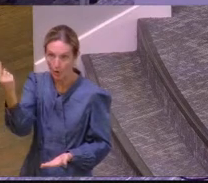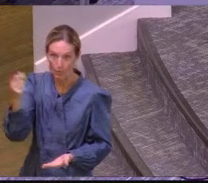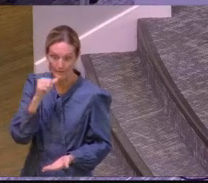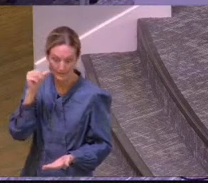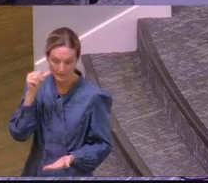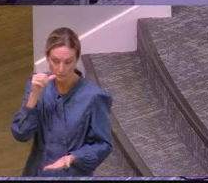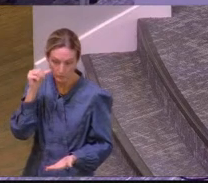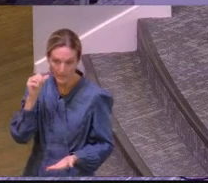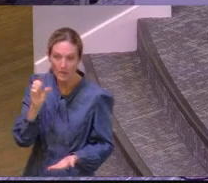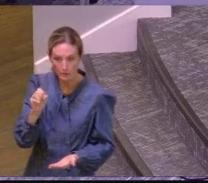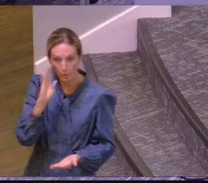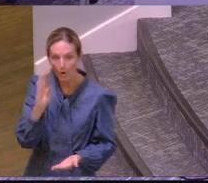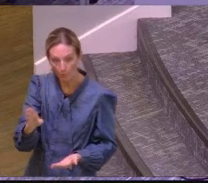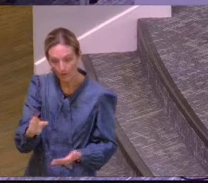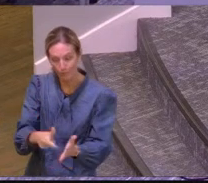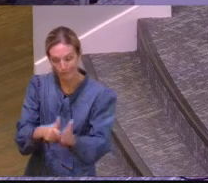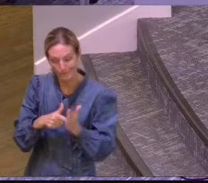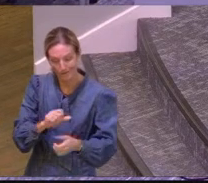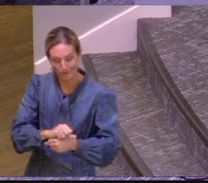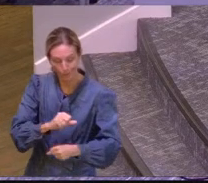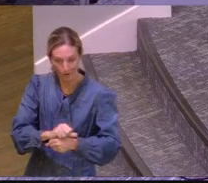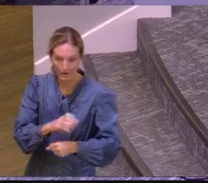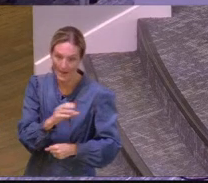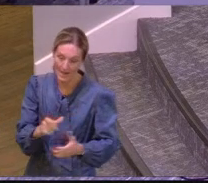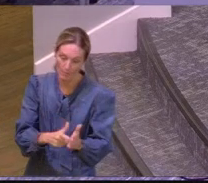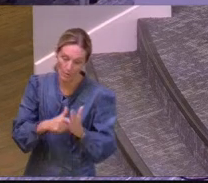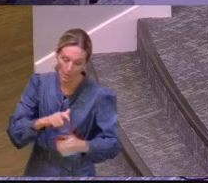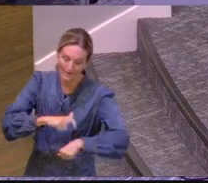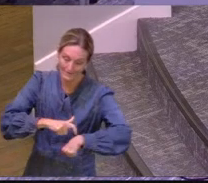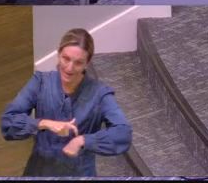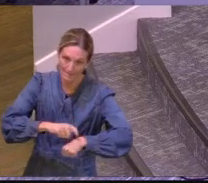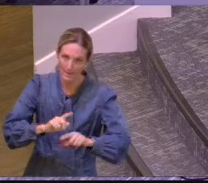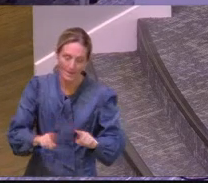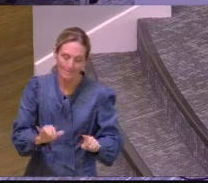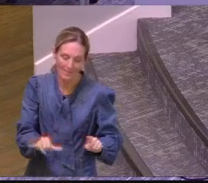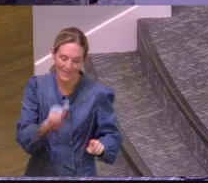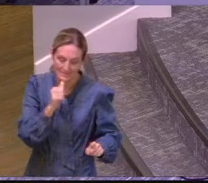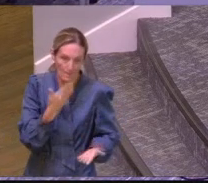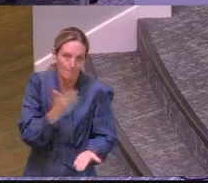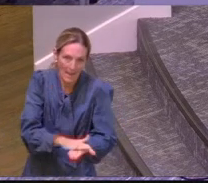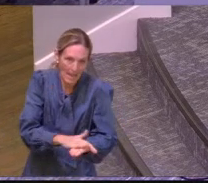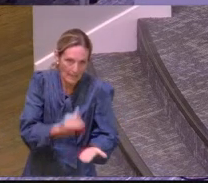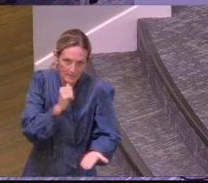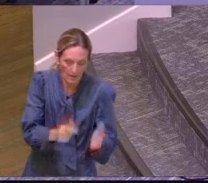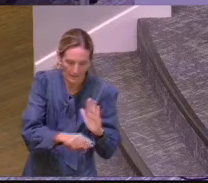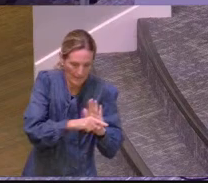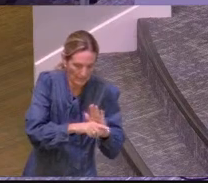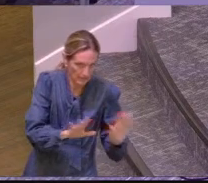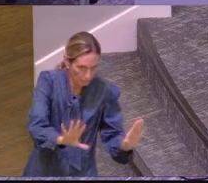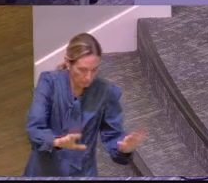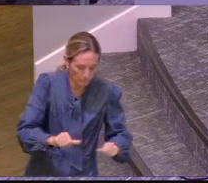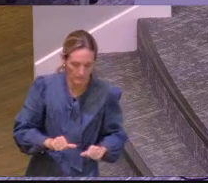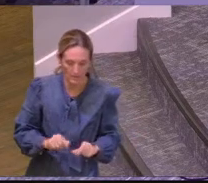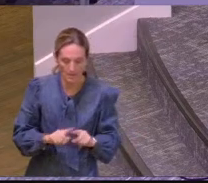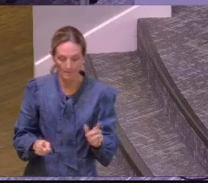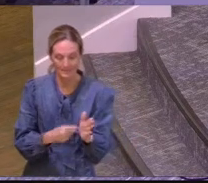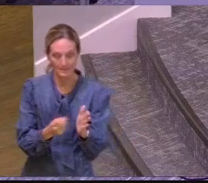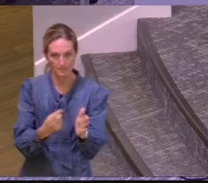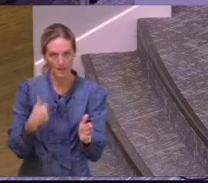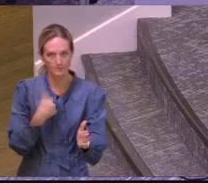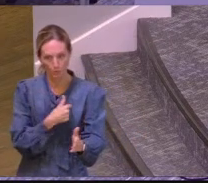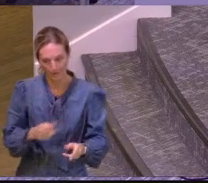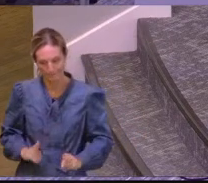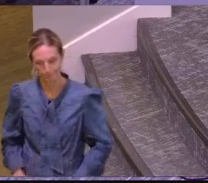legwork, which may require some time, but I don't, that's not bad. You know, I think sometimes we rush